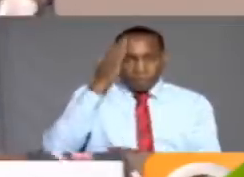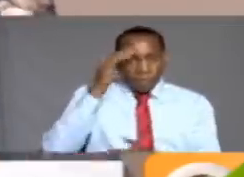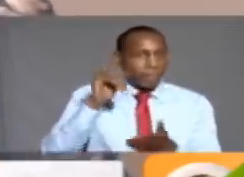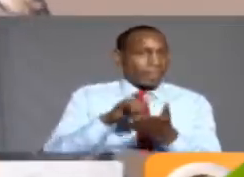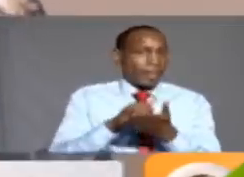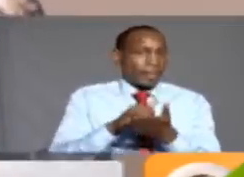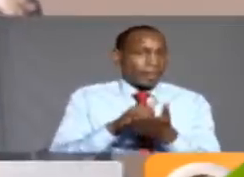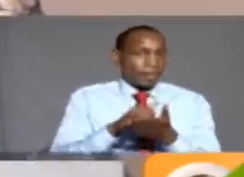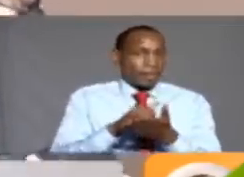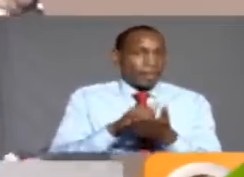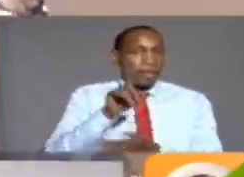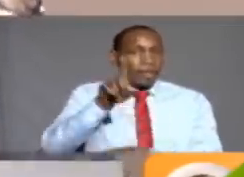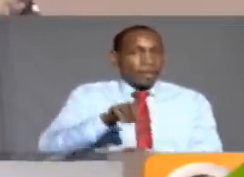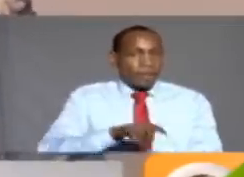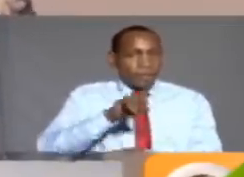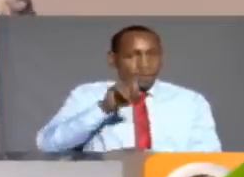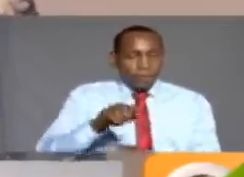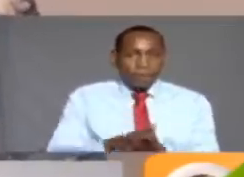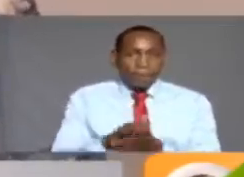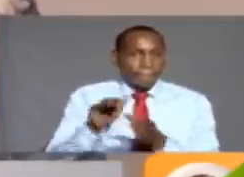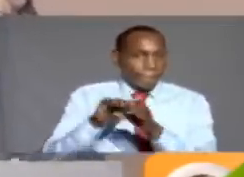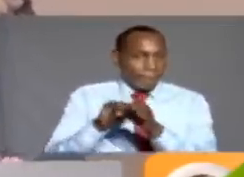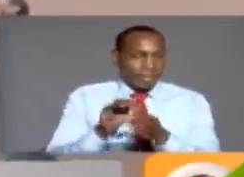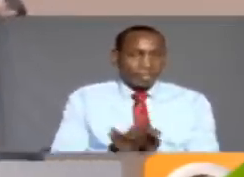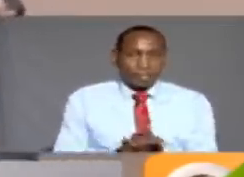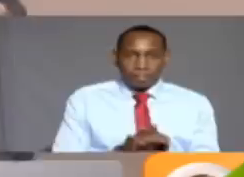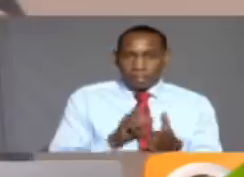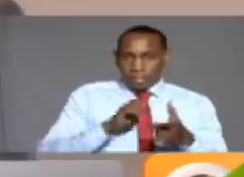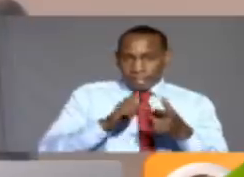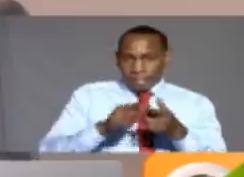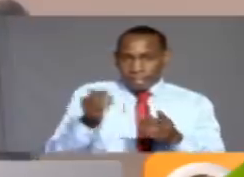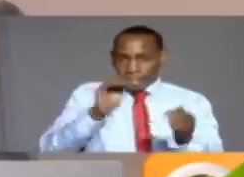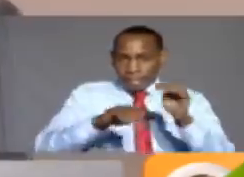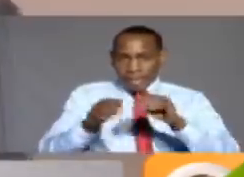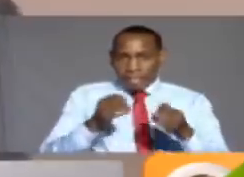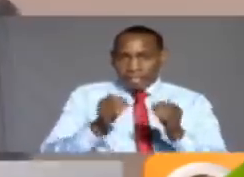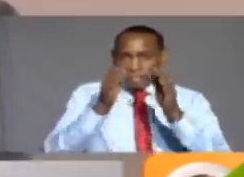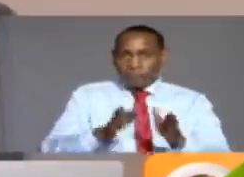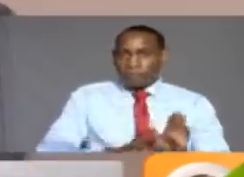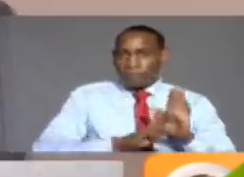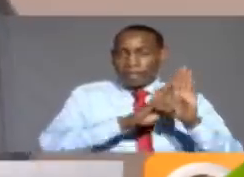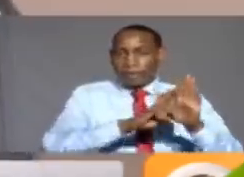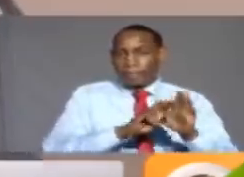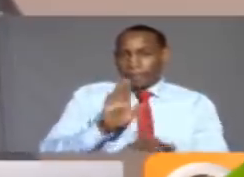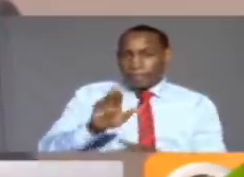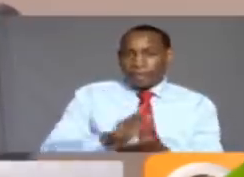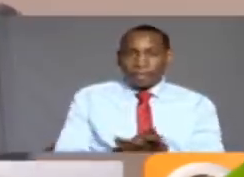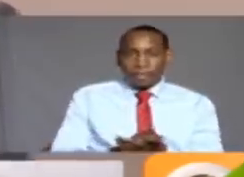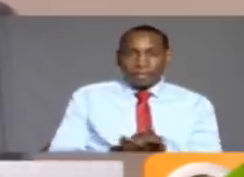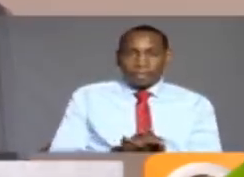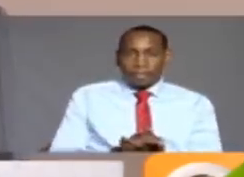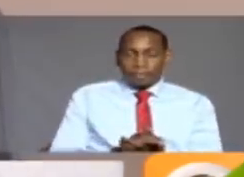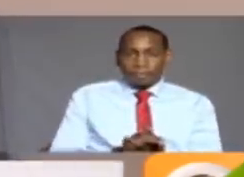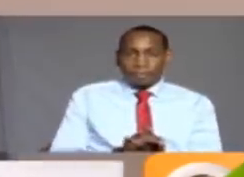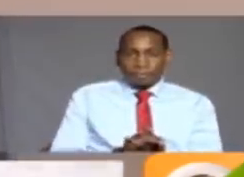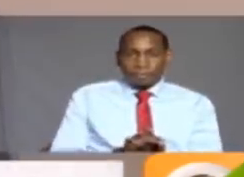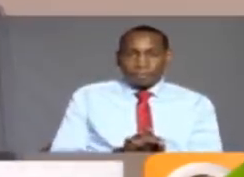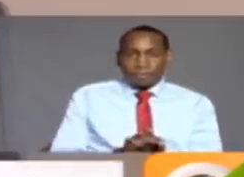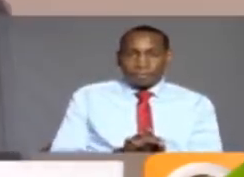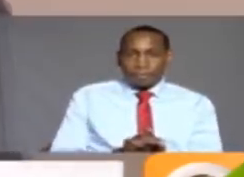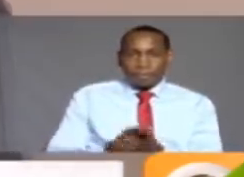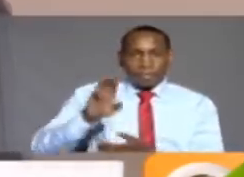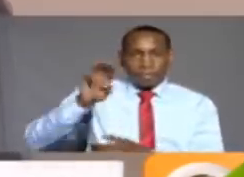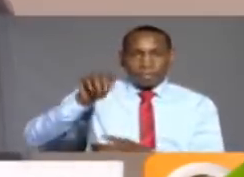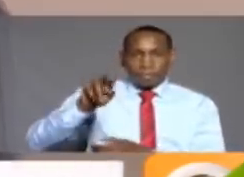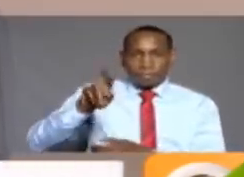actually should belong to the members and then elect officials to represent them, to speak for them. I don't know who he was